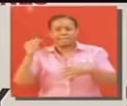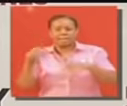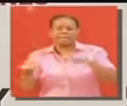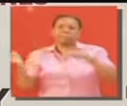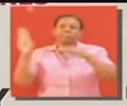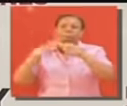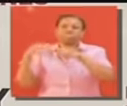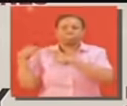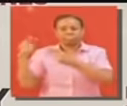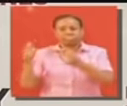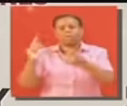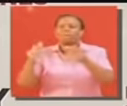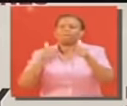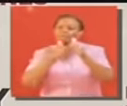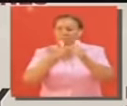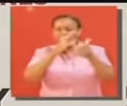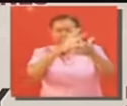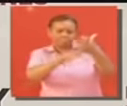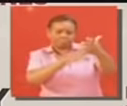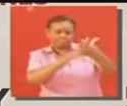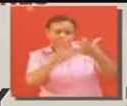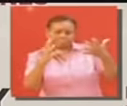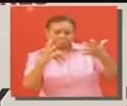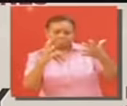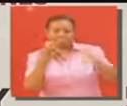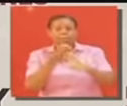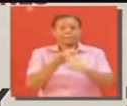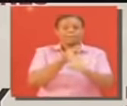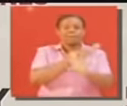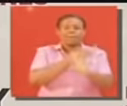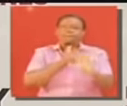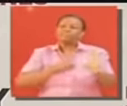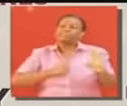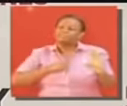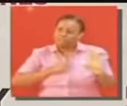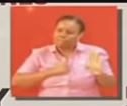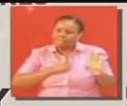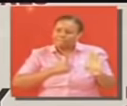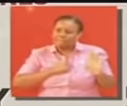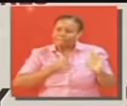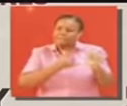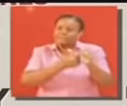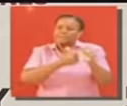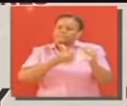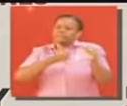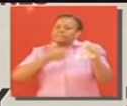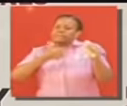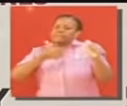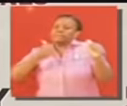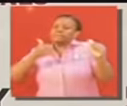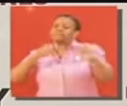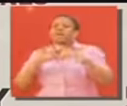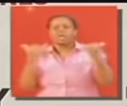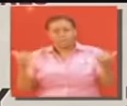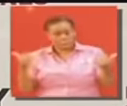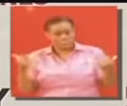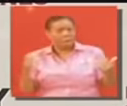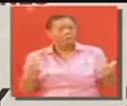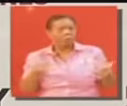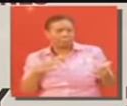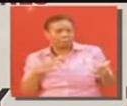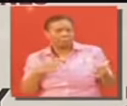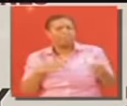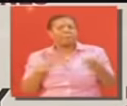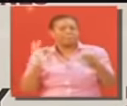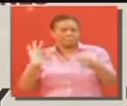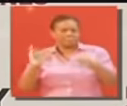in time. But if we continue at this trajectory, we will have absolutely no problems. Our current